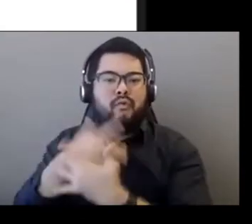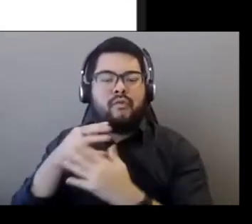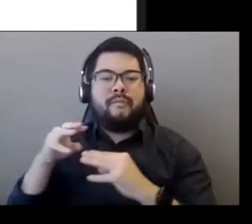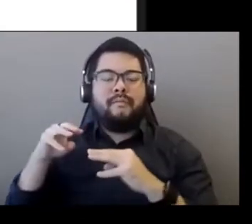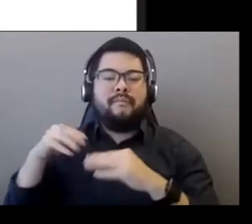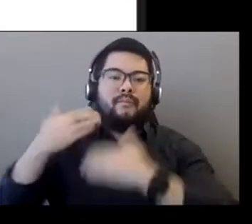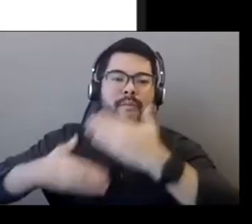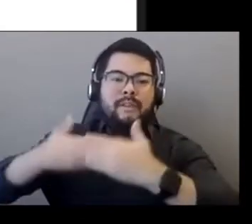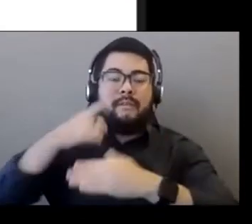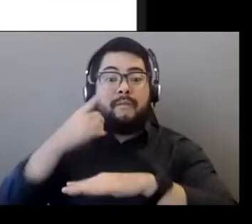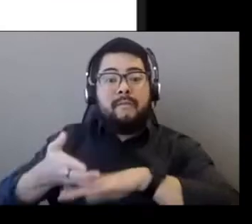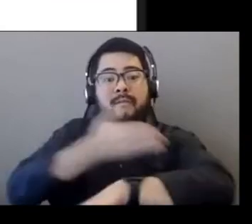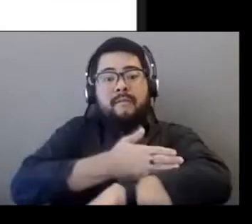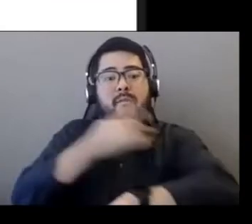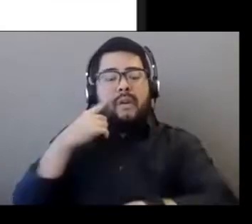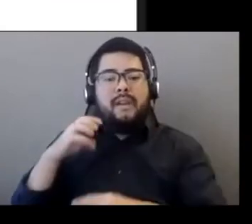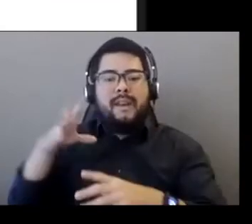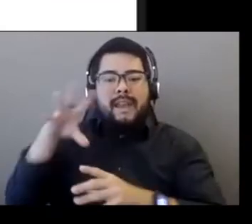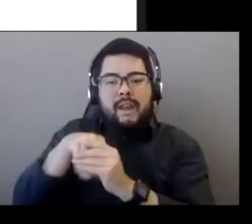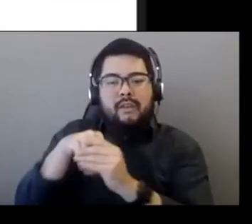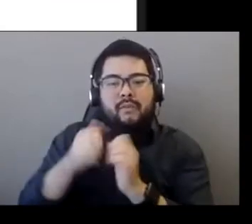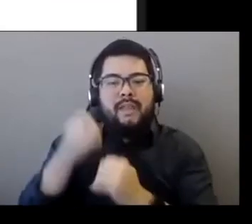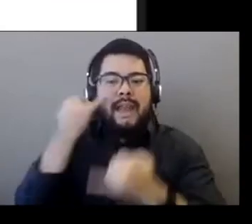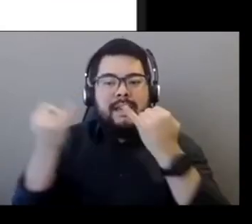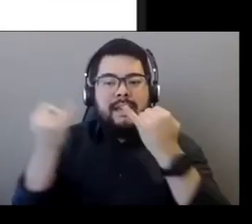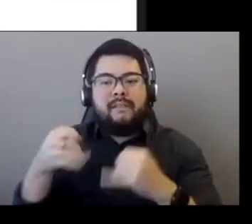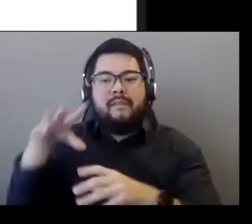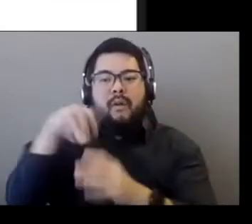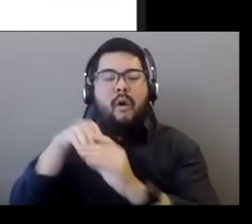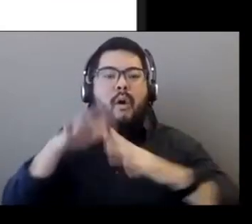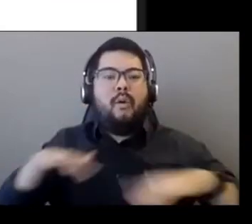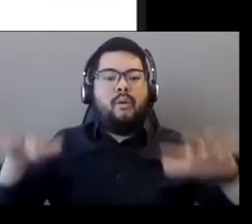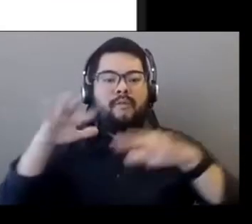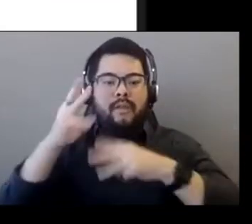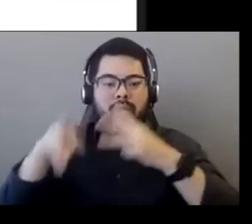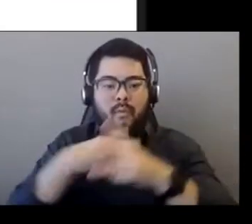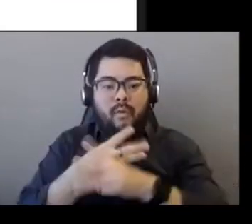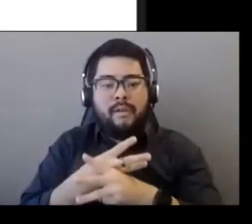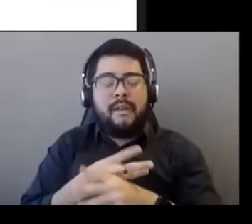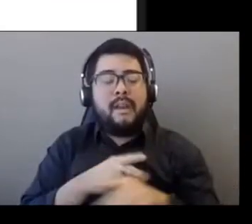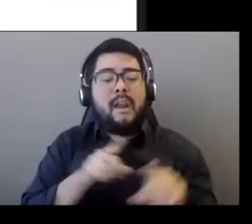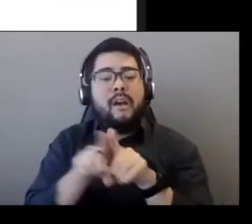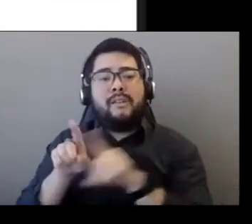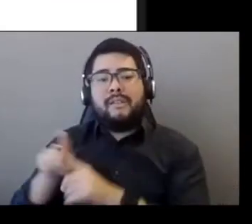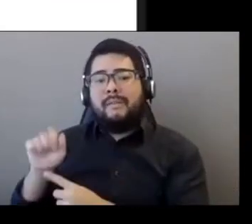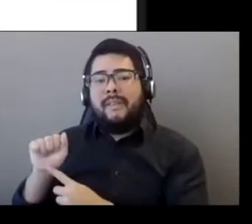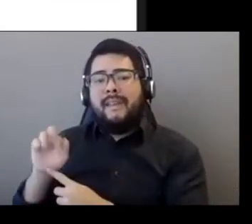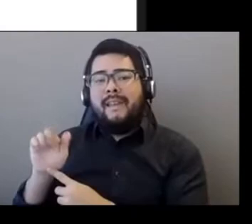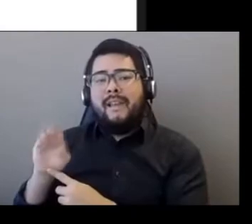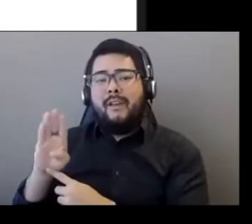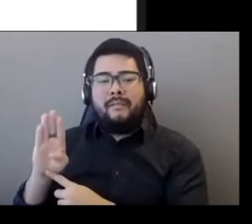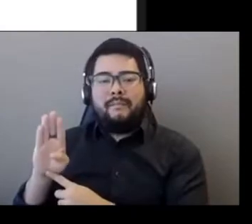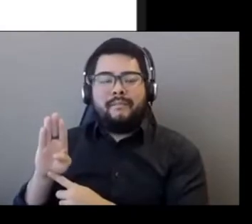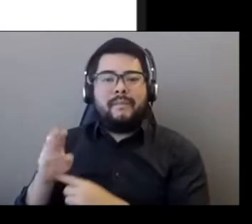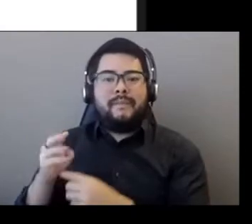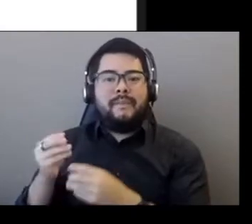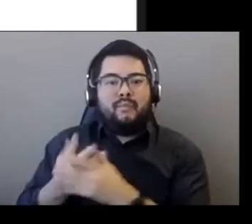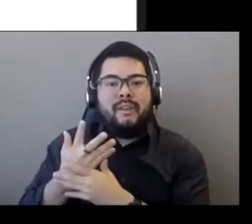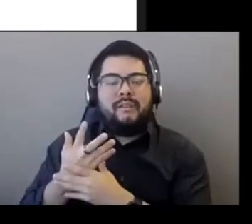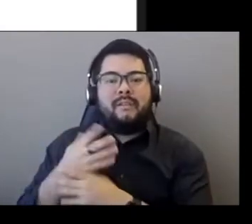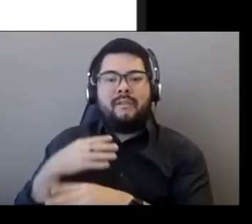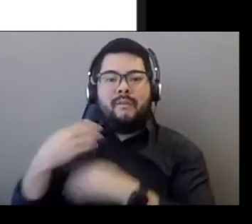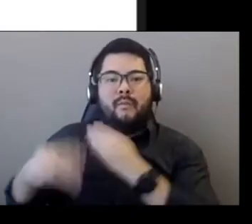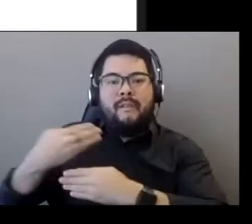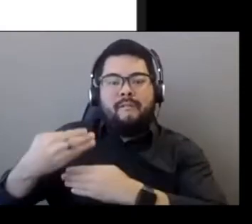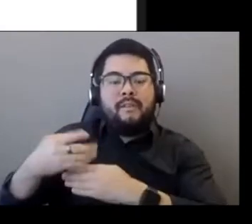with ideas originating from other parts of the world. And during the Arab Spring revolutions, for instance, his